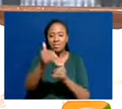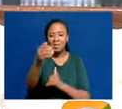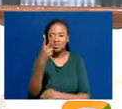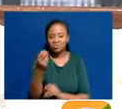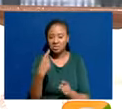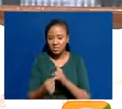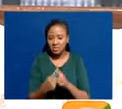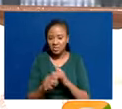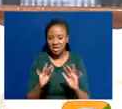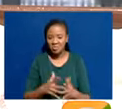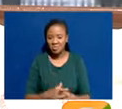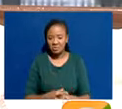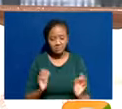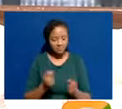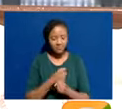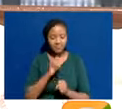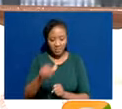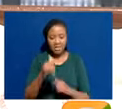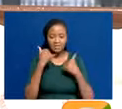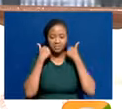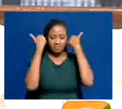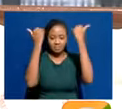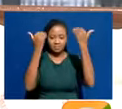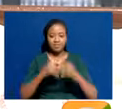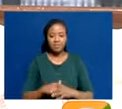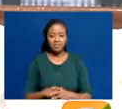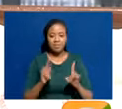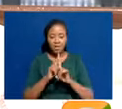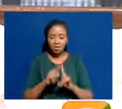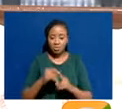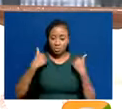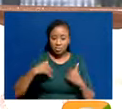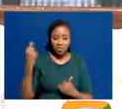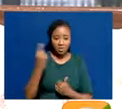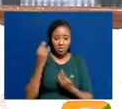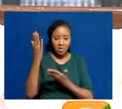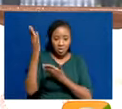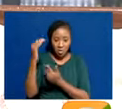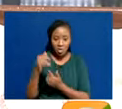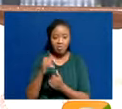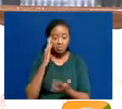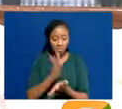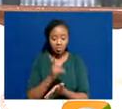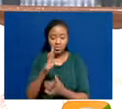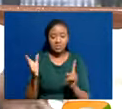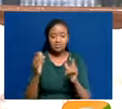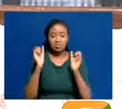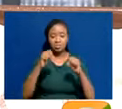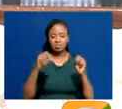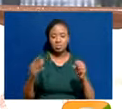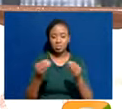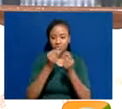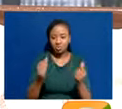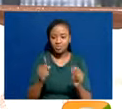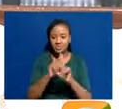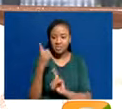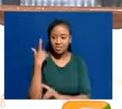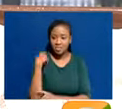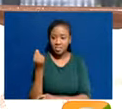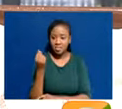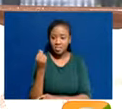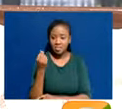Yeah. So that's what keeps me up at night. And just the hope that it's possible to sort it out. I was elected just 2 weeks ago